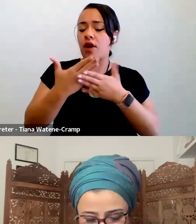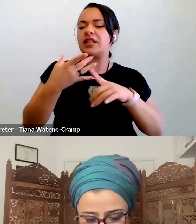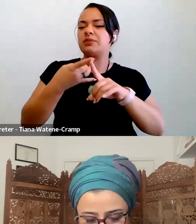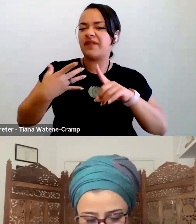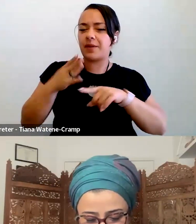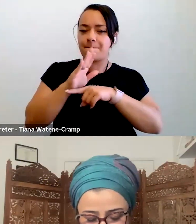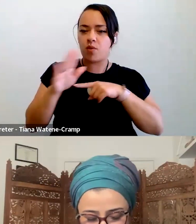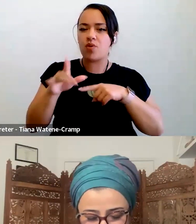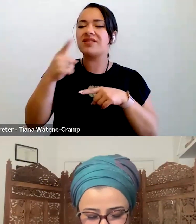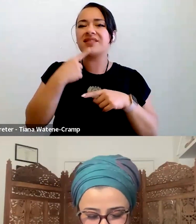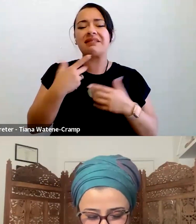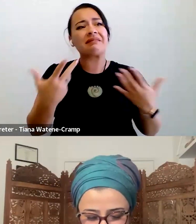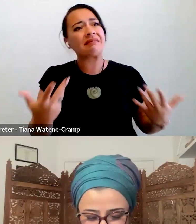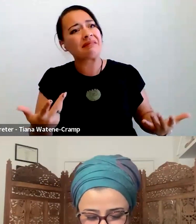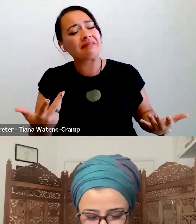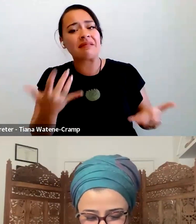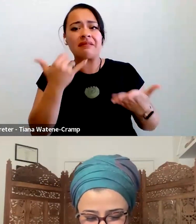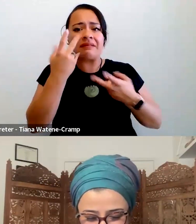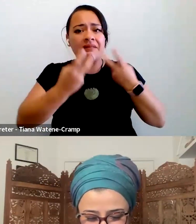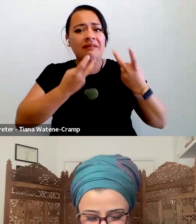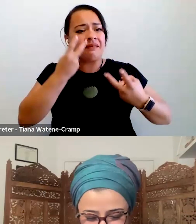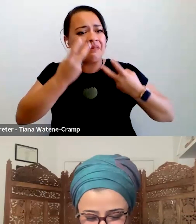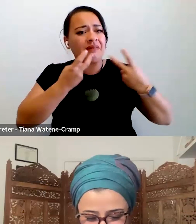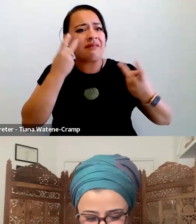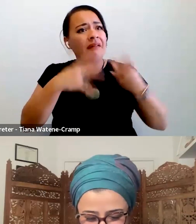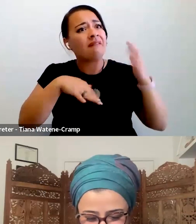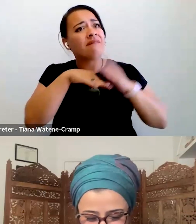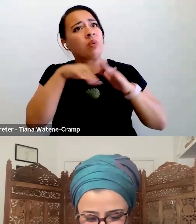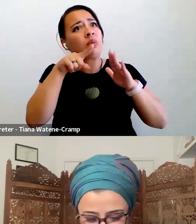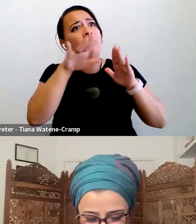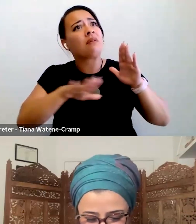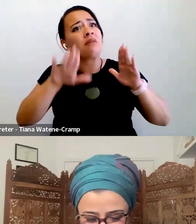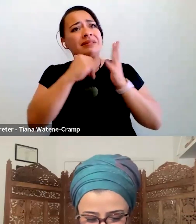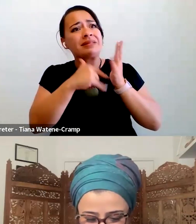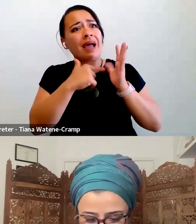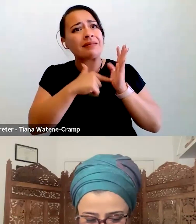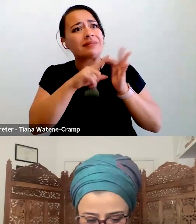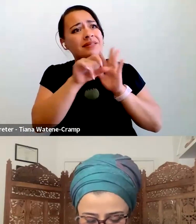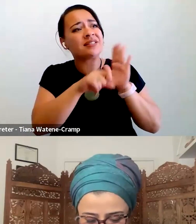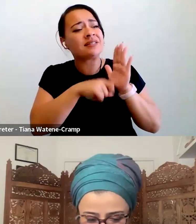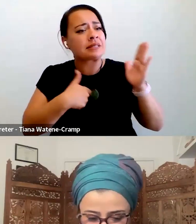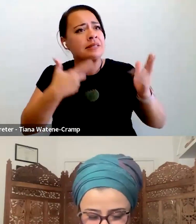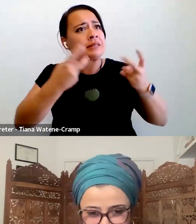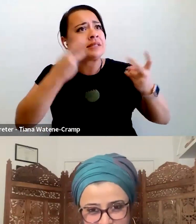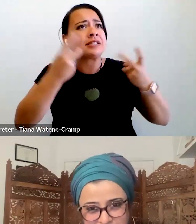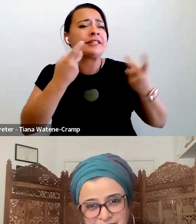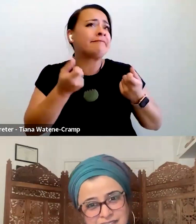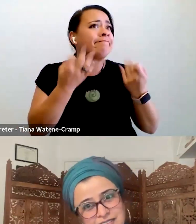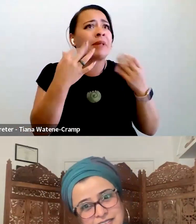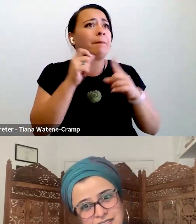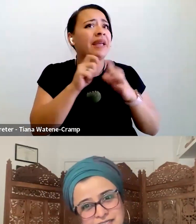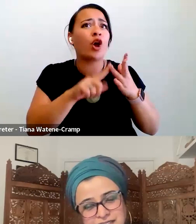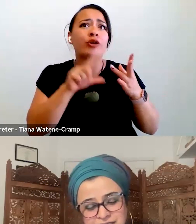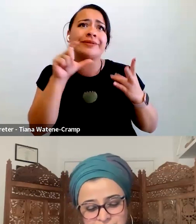they just couldn't find anyone in the entire state from a person of colour,